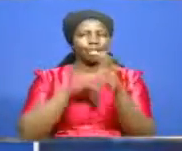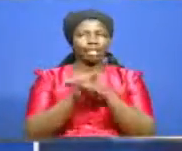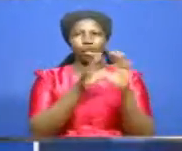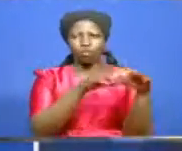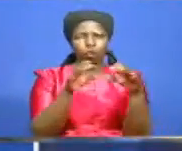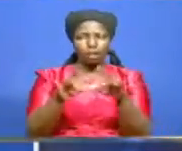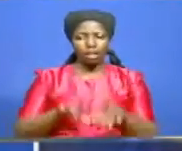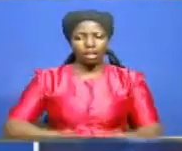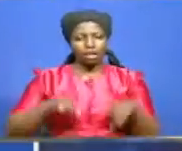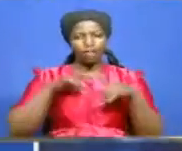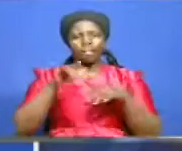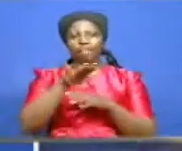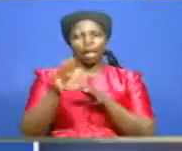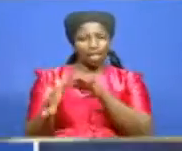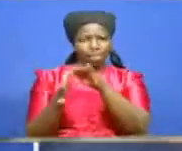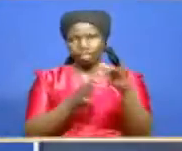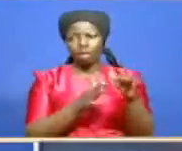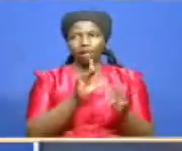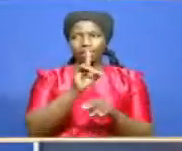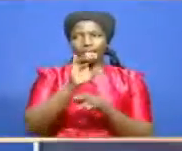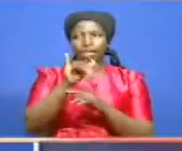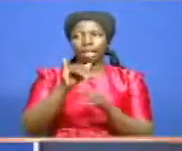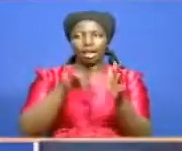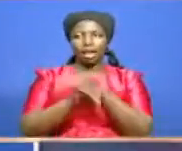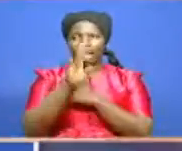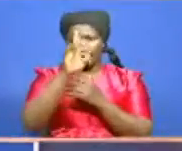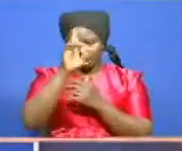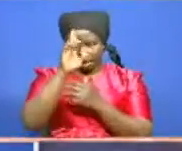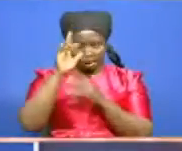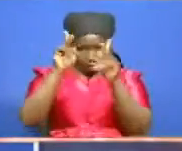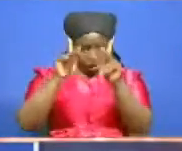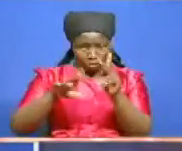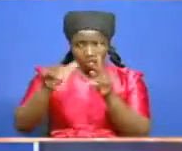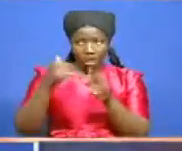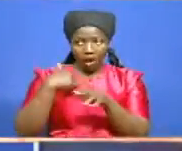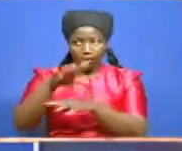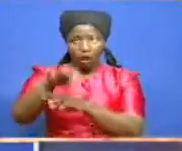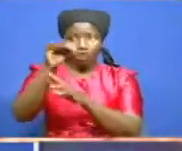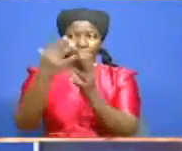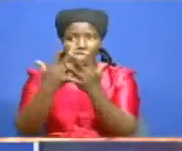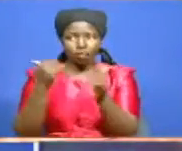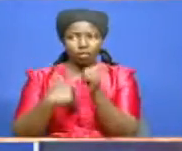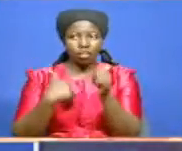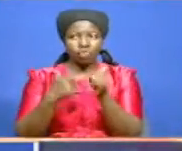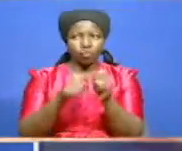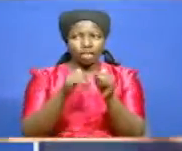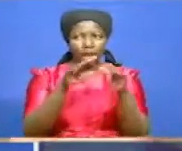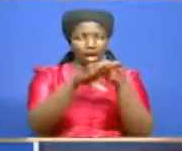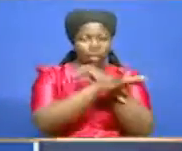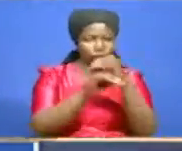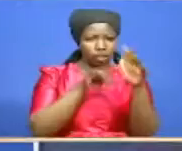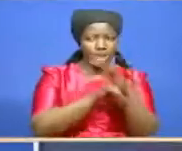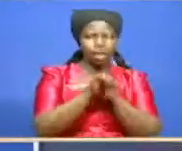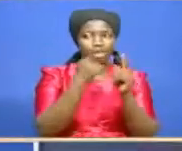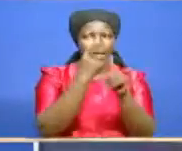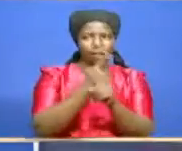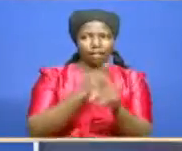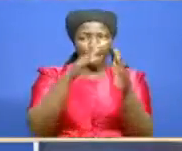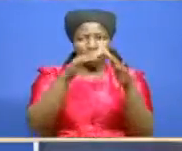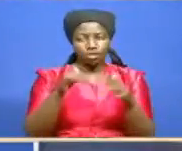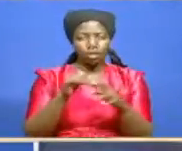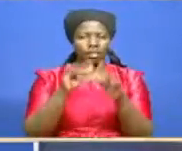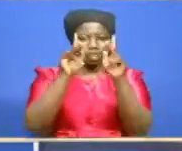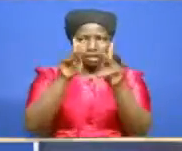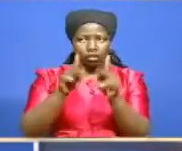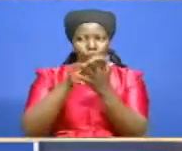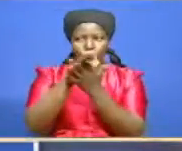Elsewhere, detectives in Kisumu County have recovered household items believed to have been stolen from various houses within Manyata Estate. Kisumu Central